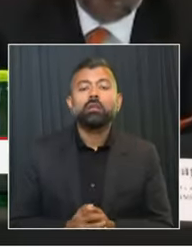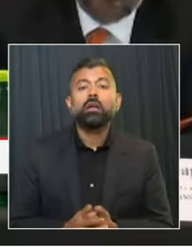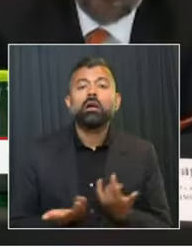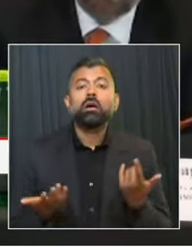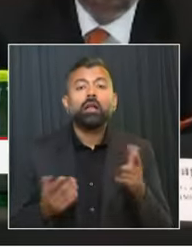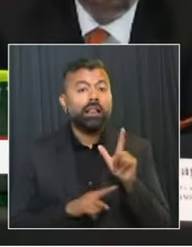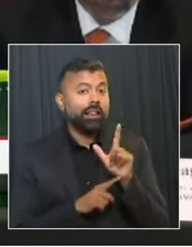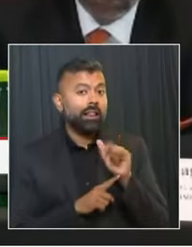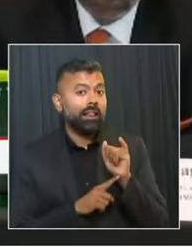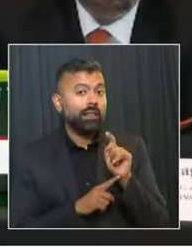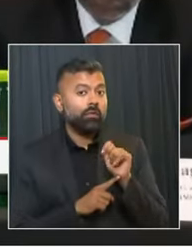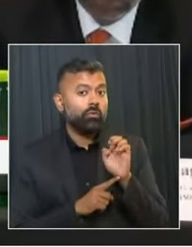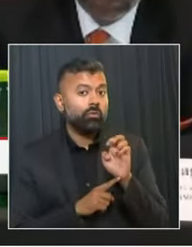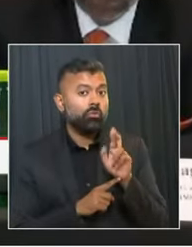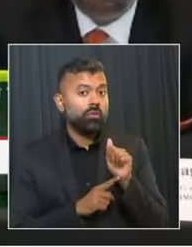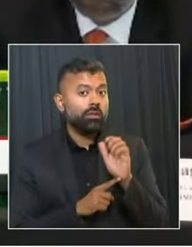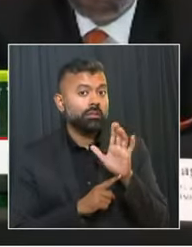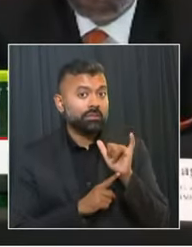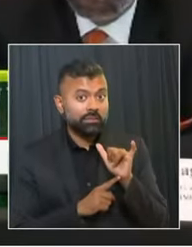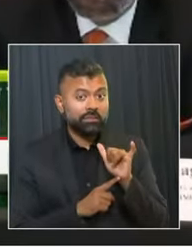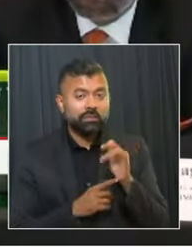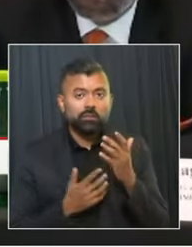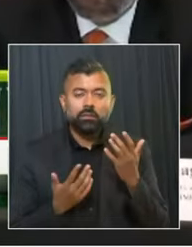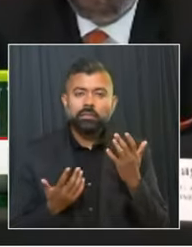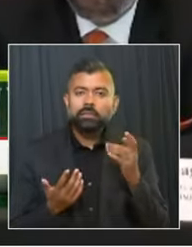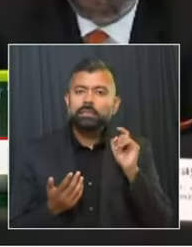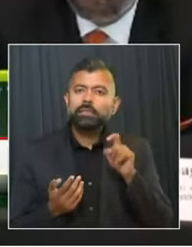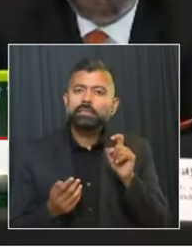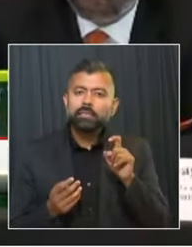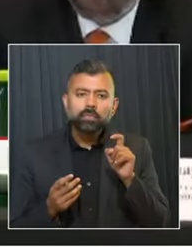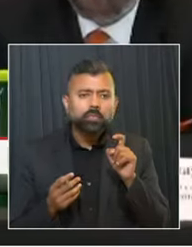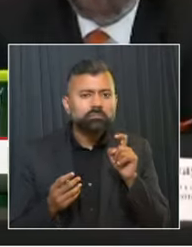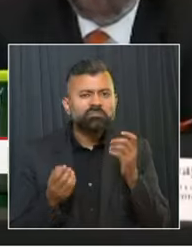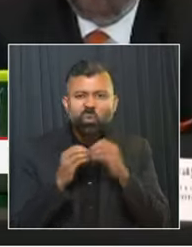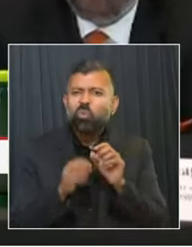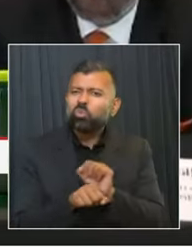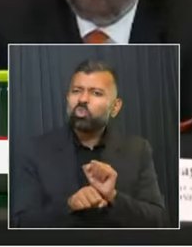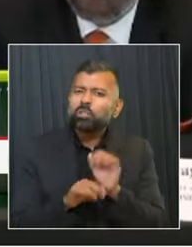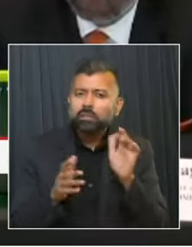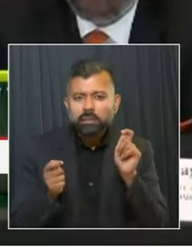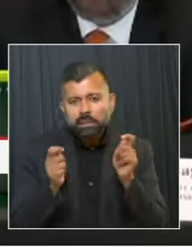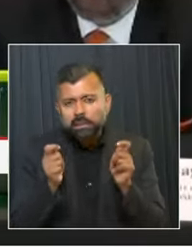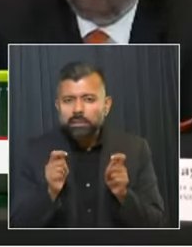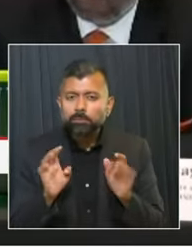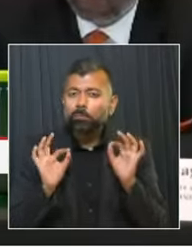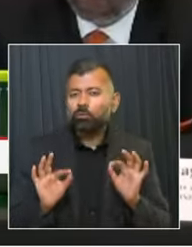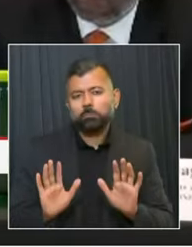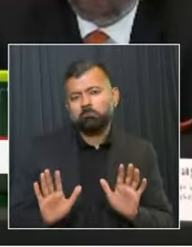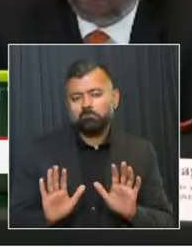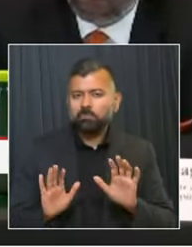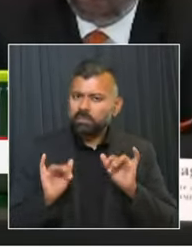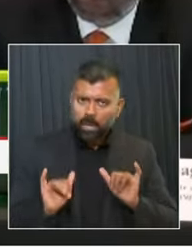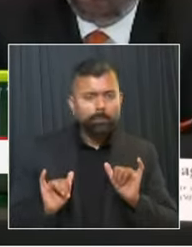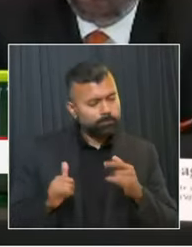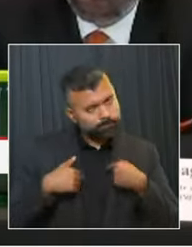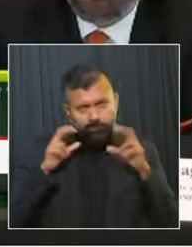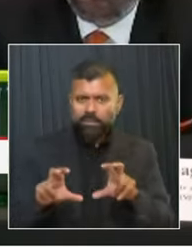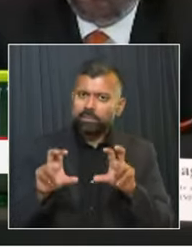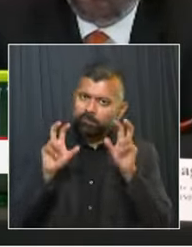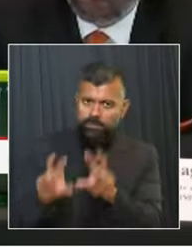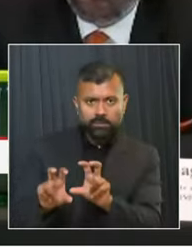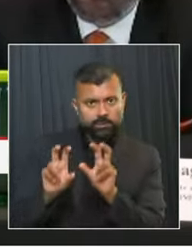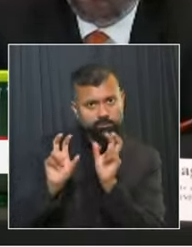decided to propose $3 million for high-impact tutoring, much of which is expended at the lower levels. We've sustained our investment in